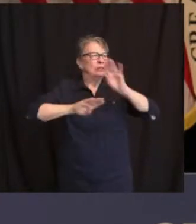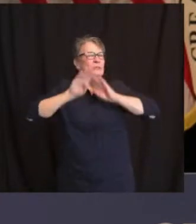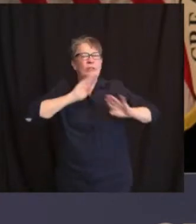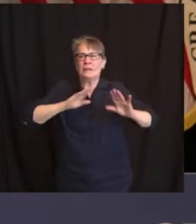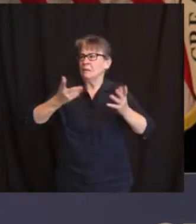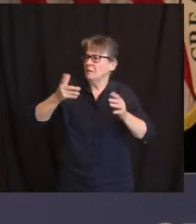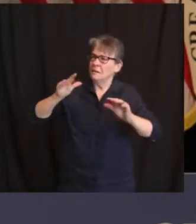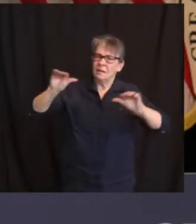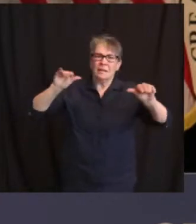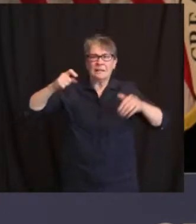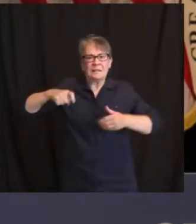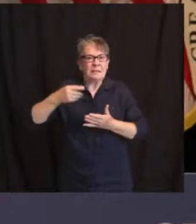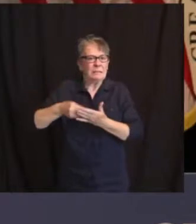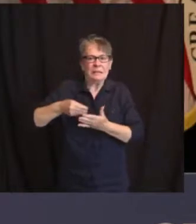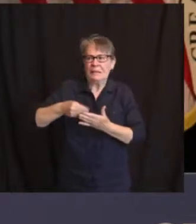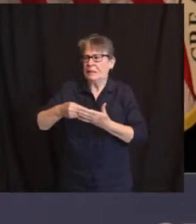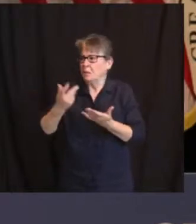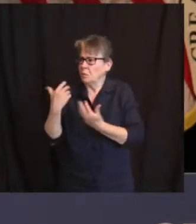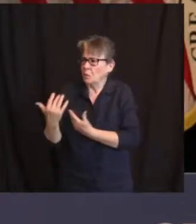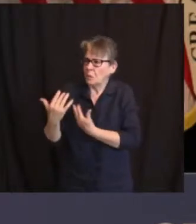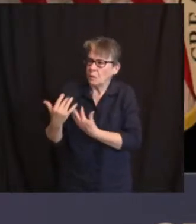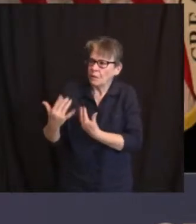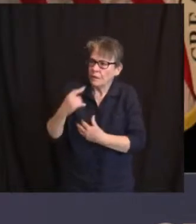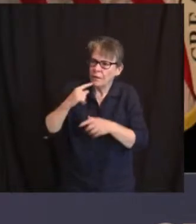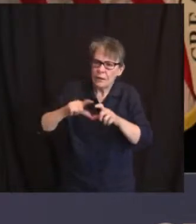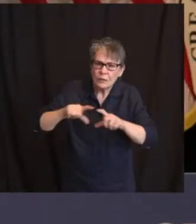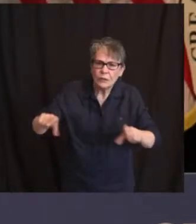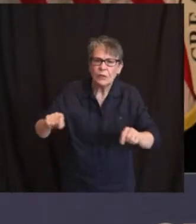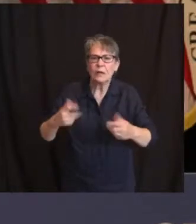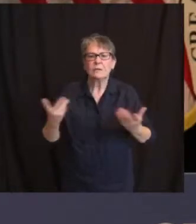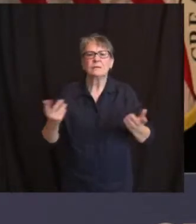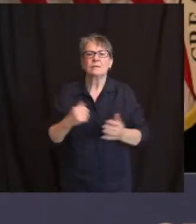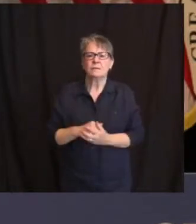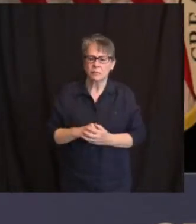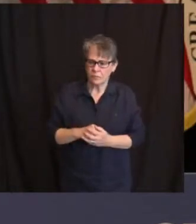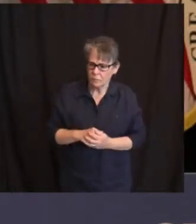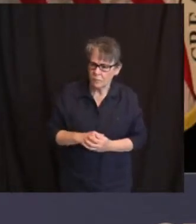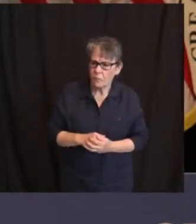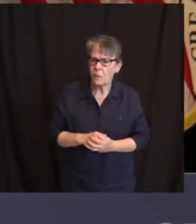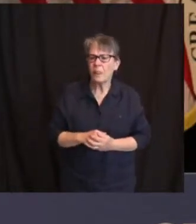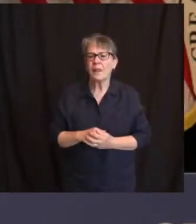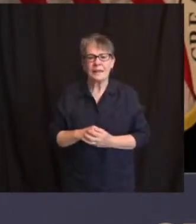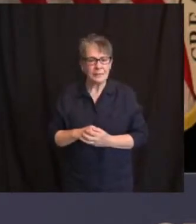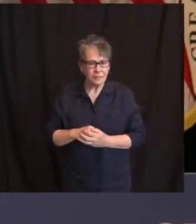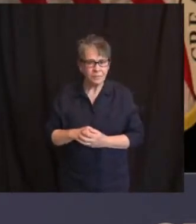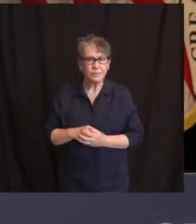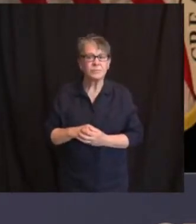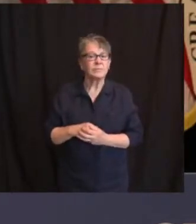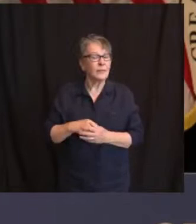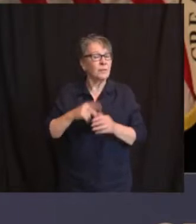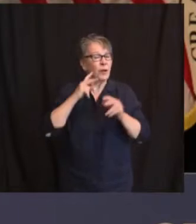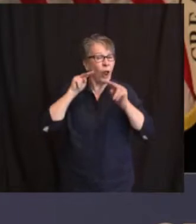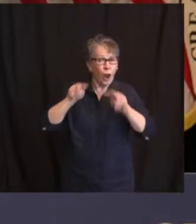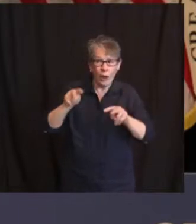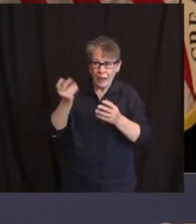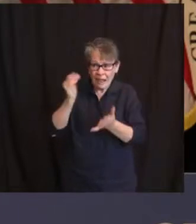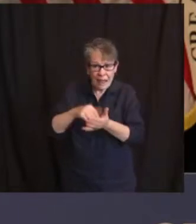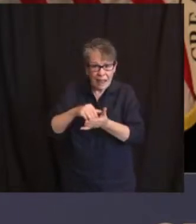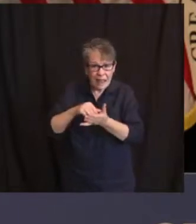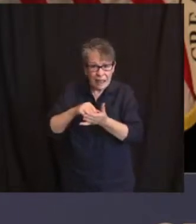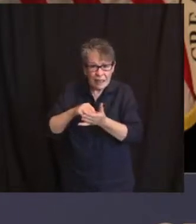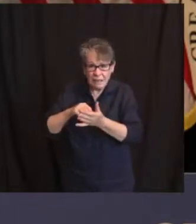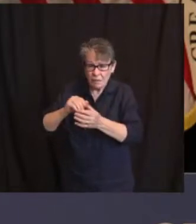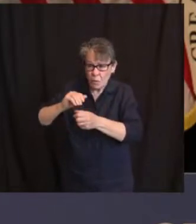steps. I think we've been pretty clear that the numbers have improved, and then you look at the density of realities of